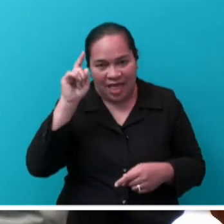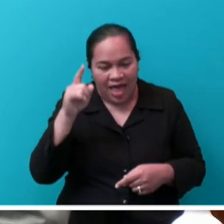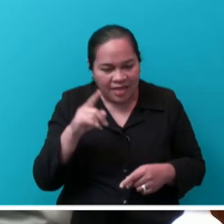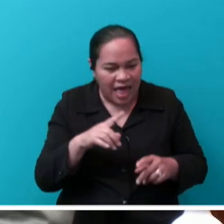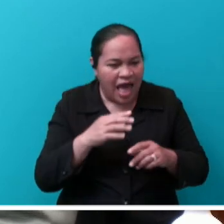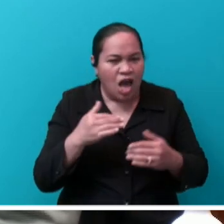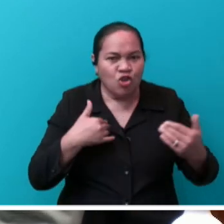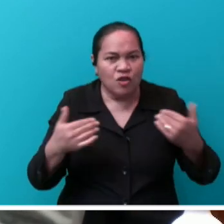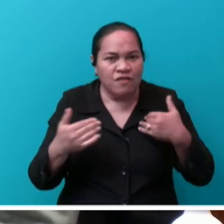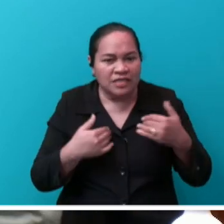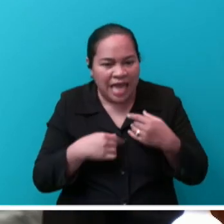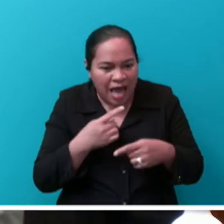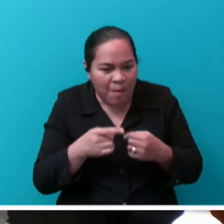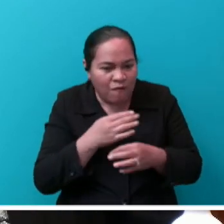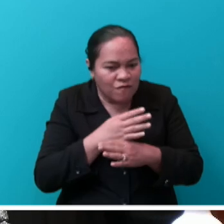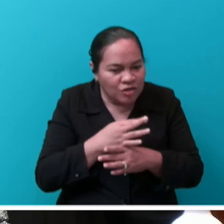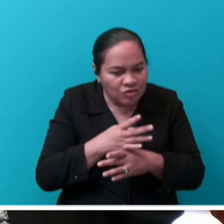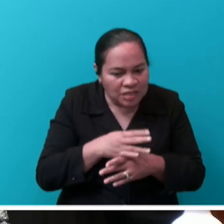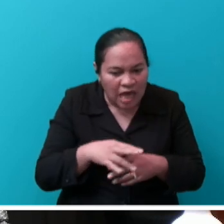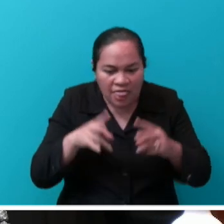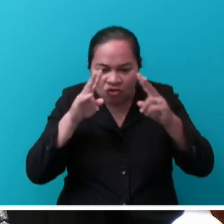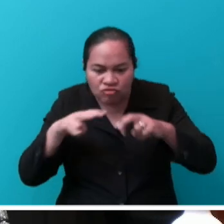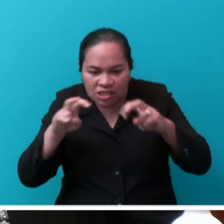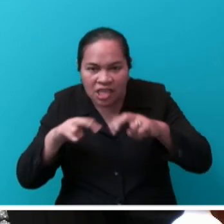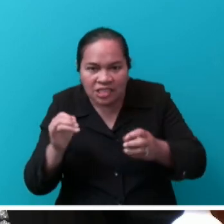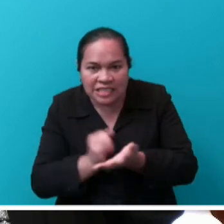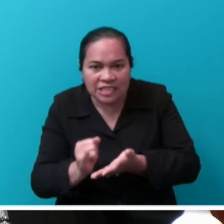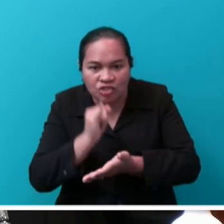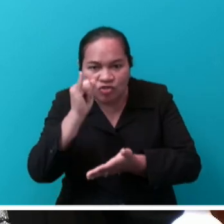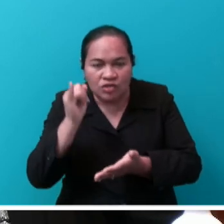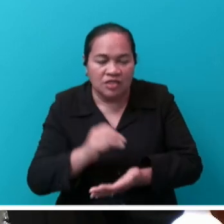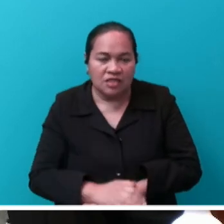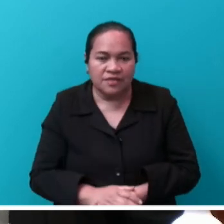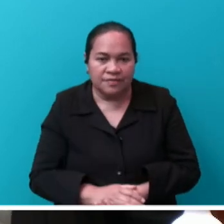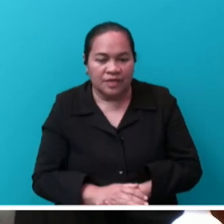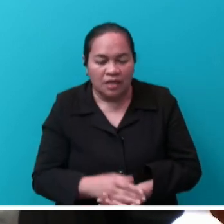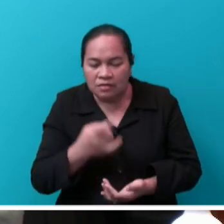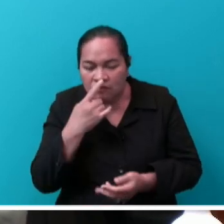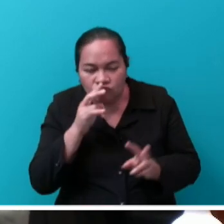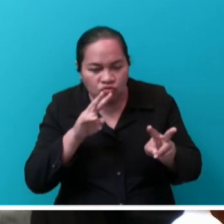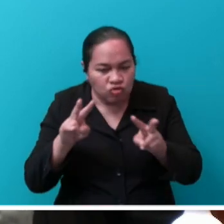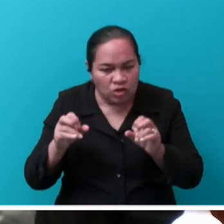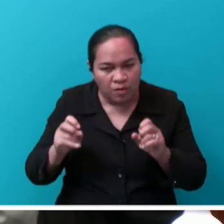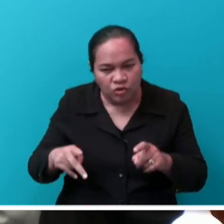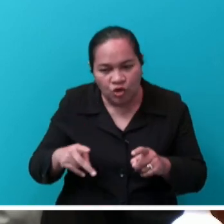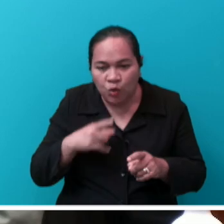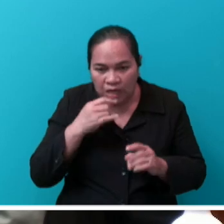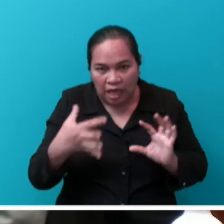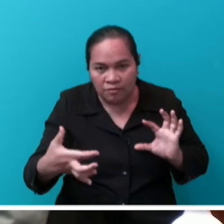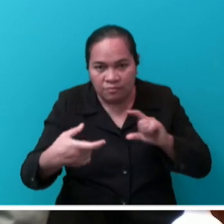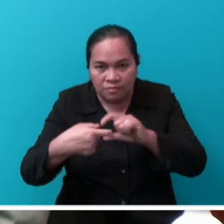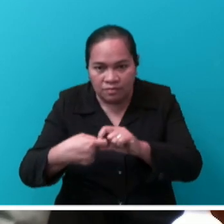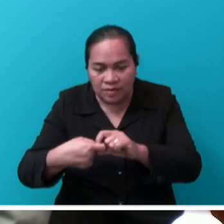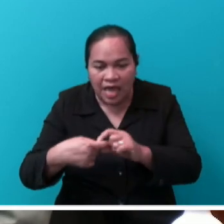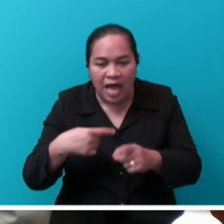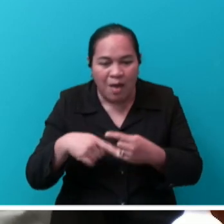University Fisheries Research Institute in Nasha, Guangzhou, exploring opportunities for collaboration in aquaculture